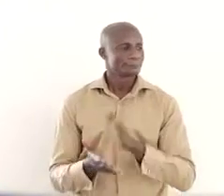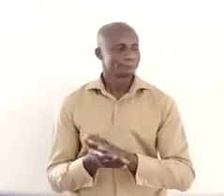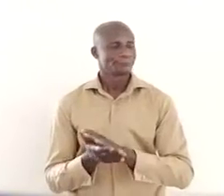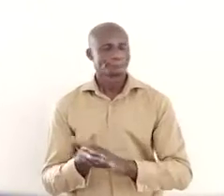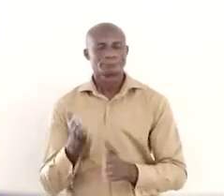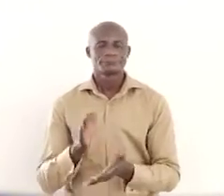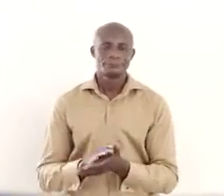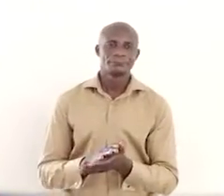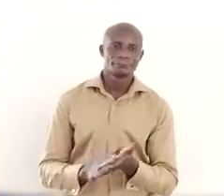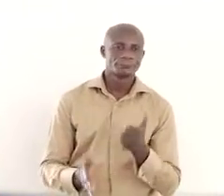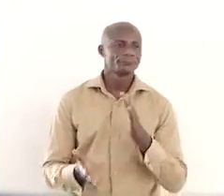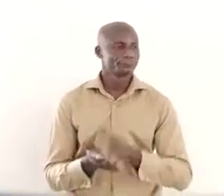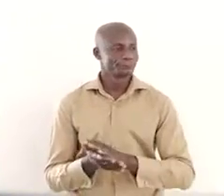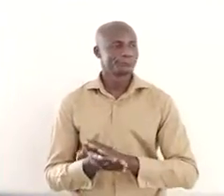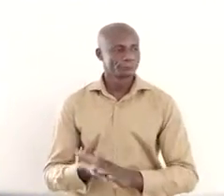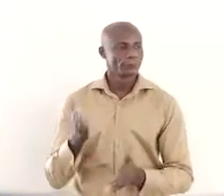arise, I